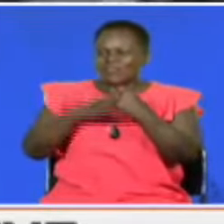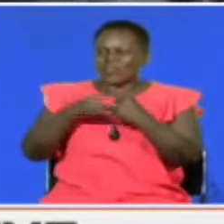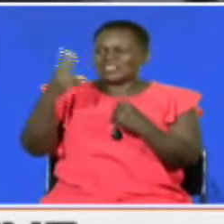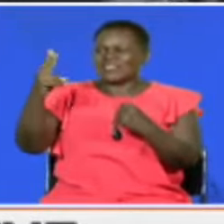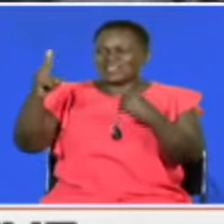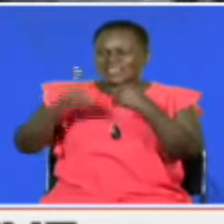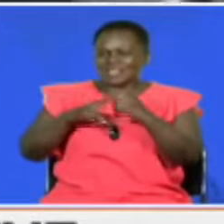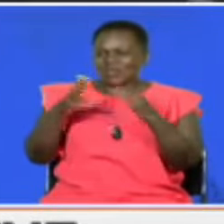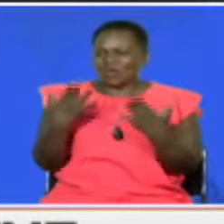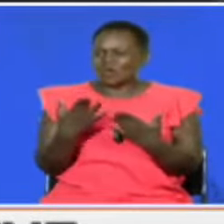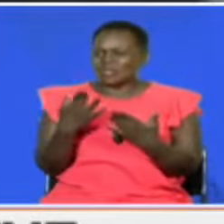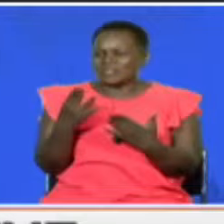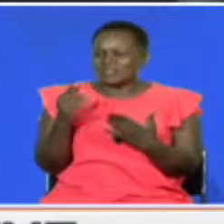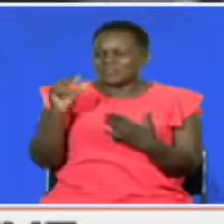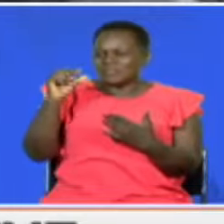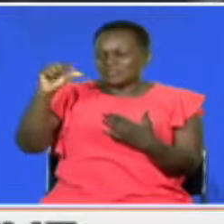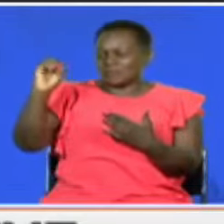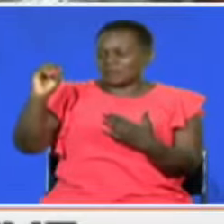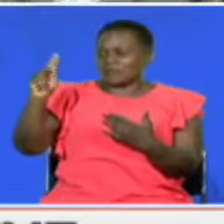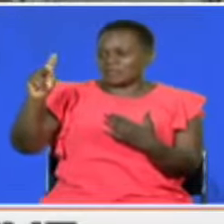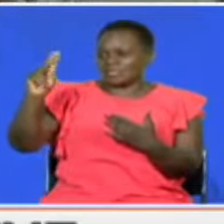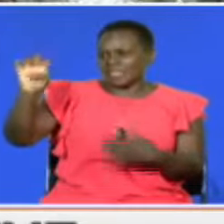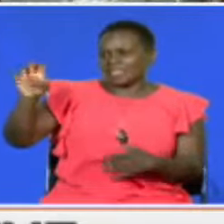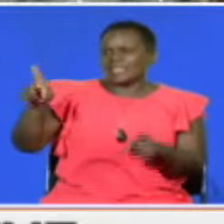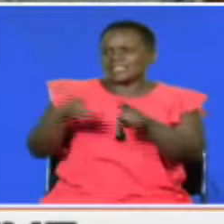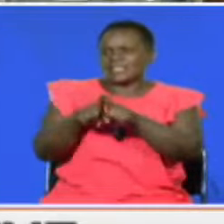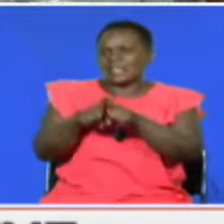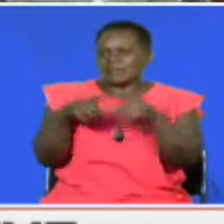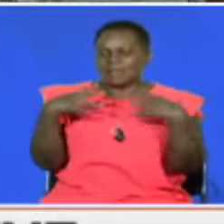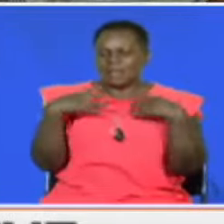from sha.go.ke and